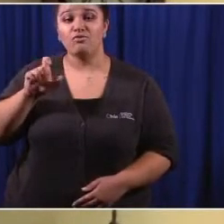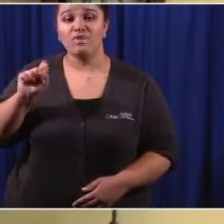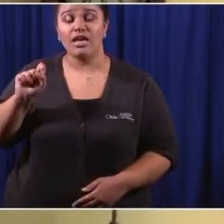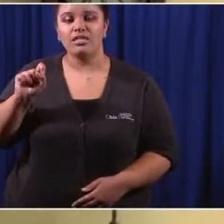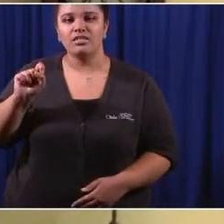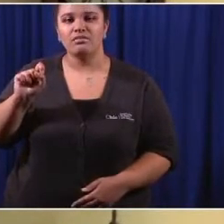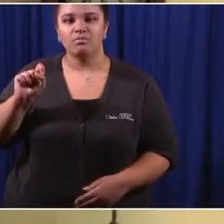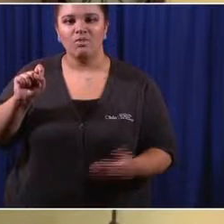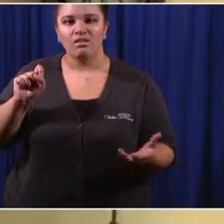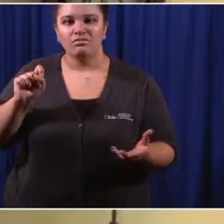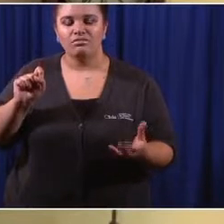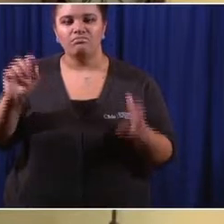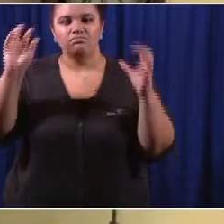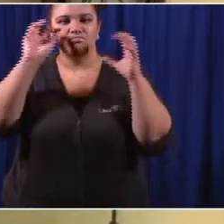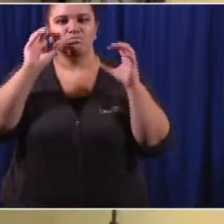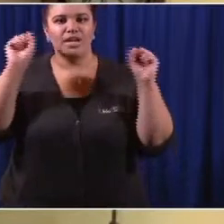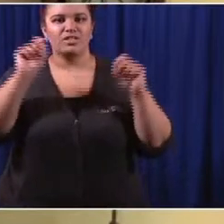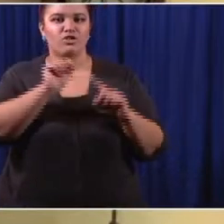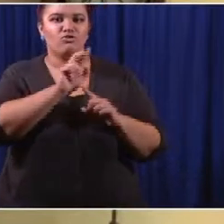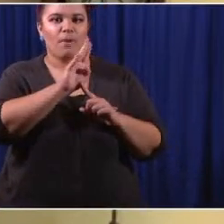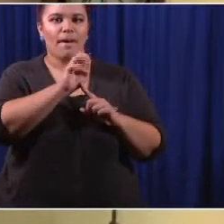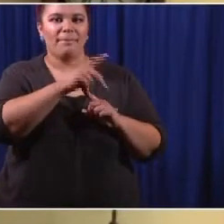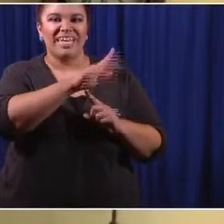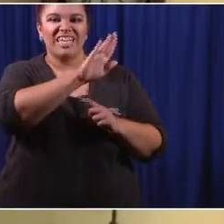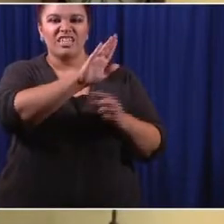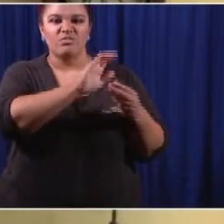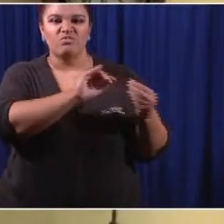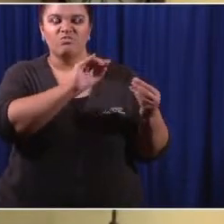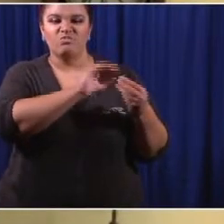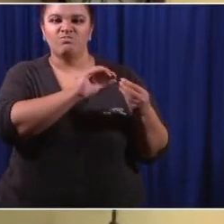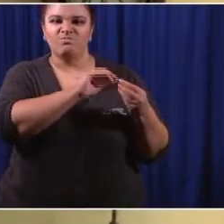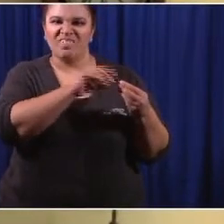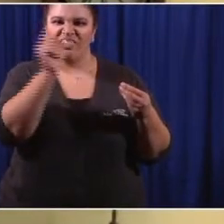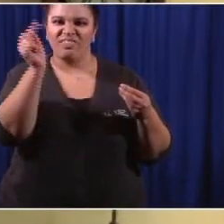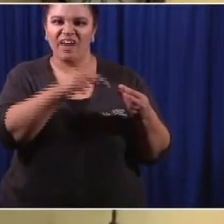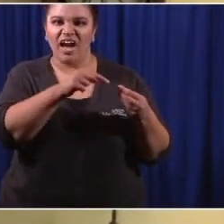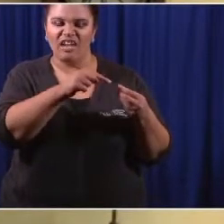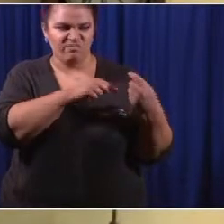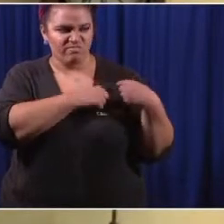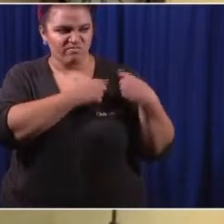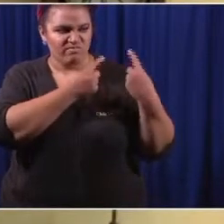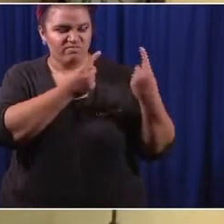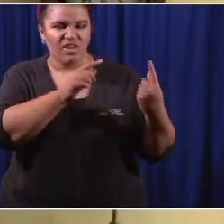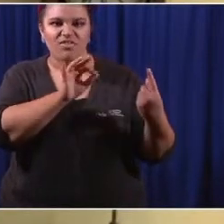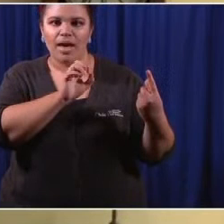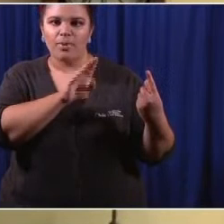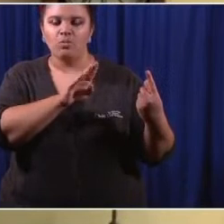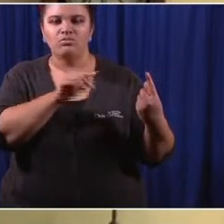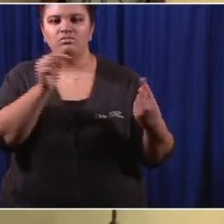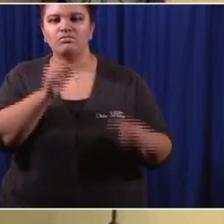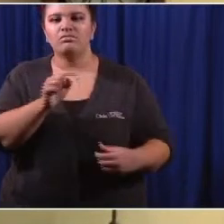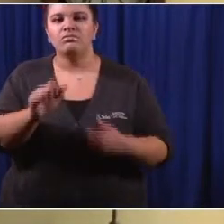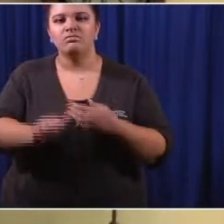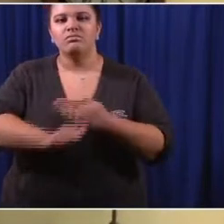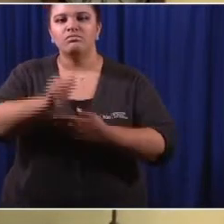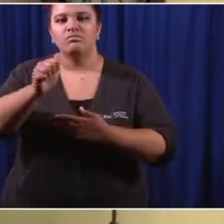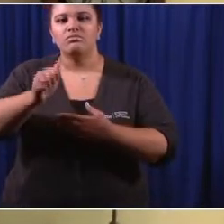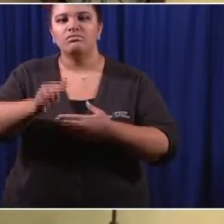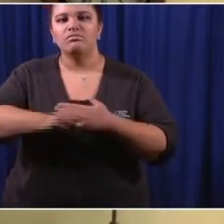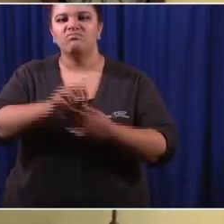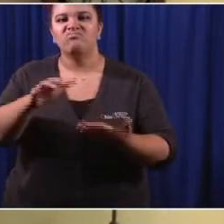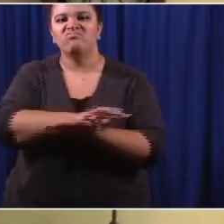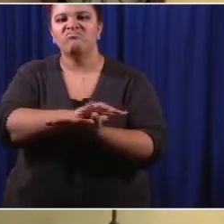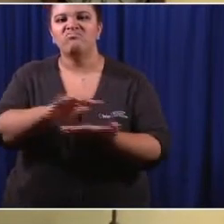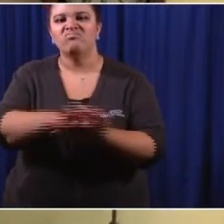to the American people about the virus since February. In those interviews, like the previous questioner posed,